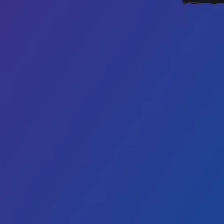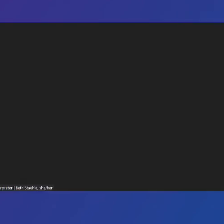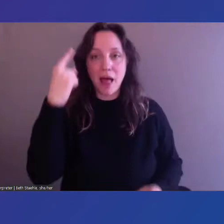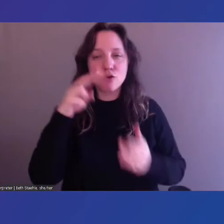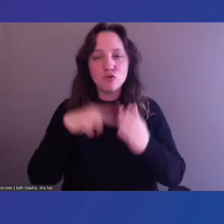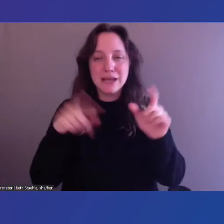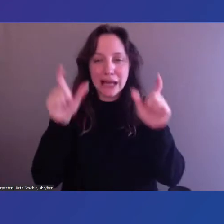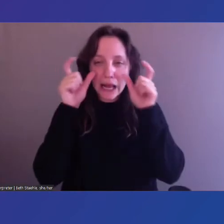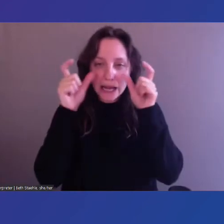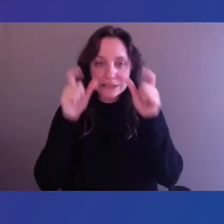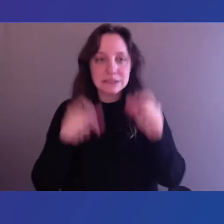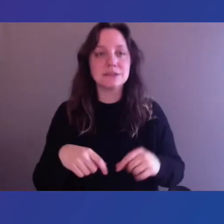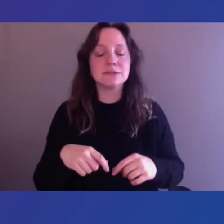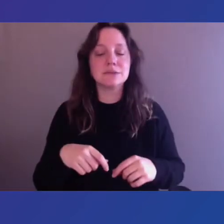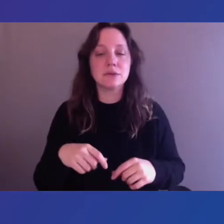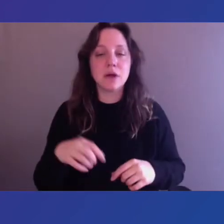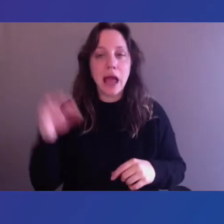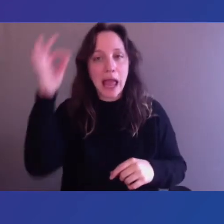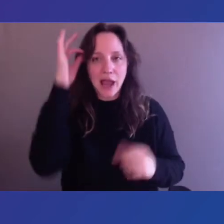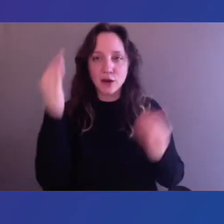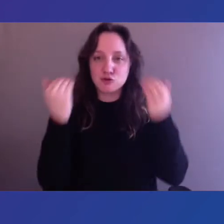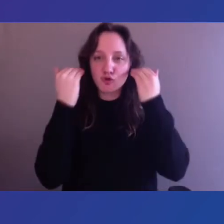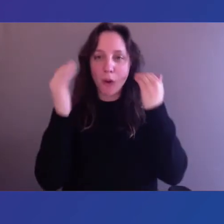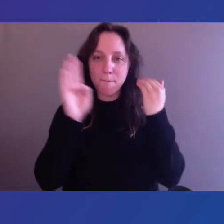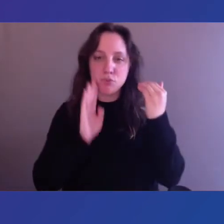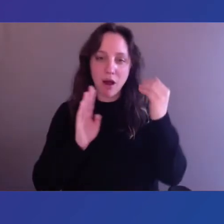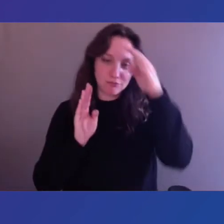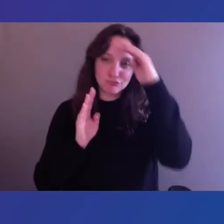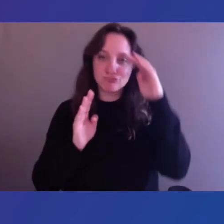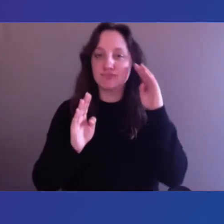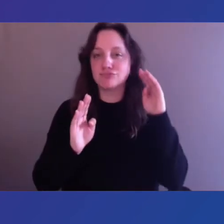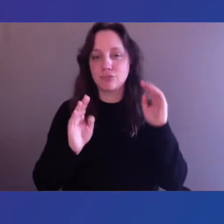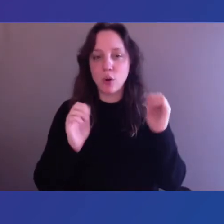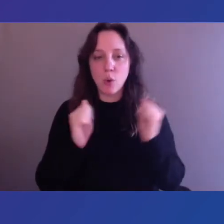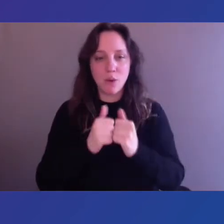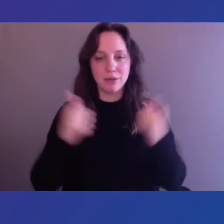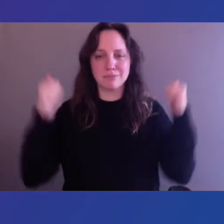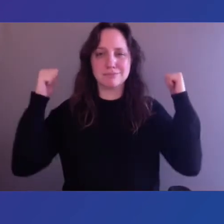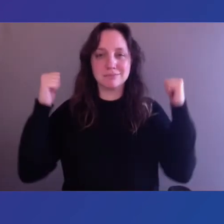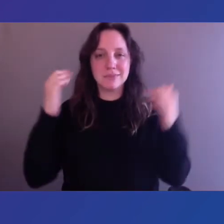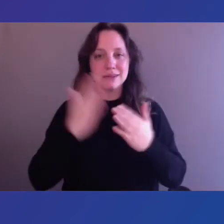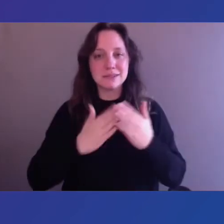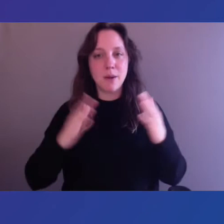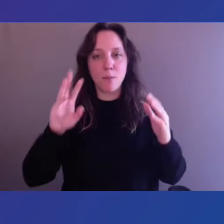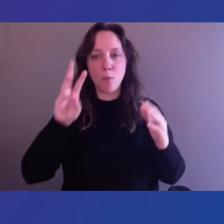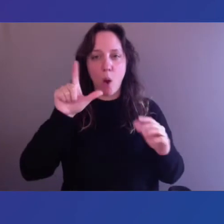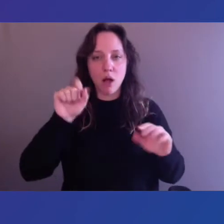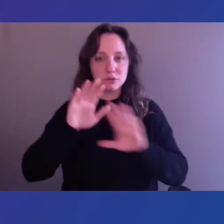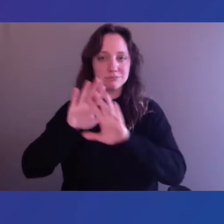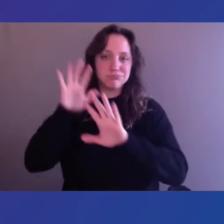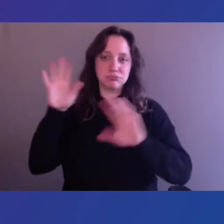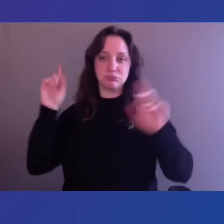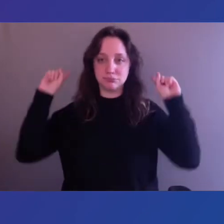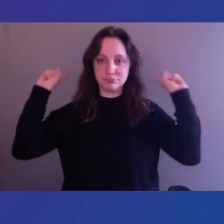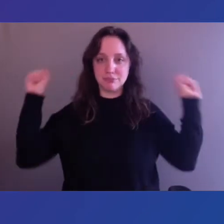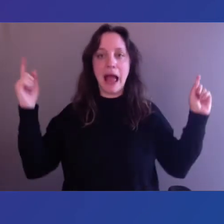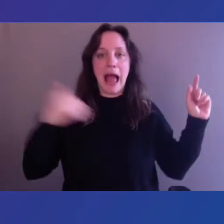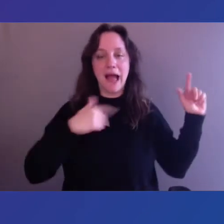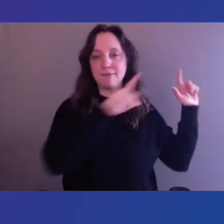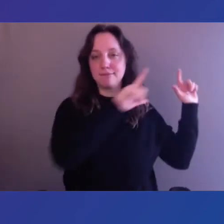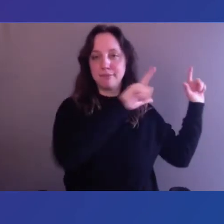reading glasses, short brown hair, sitting in a room with some walls far behind me and some art on the